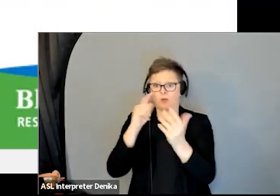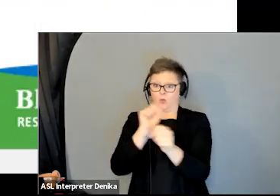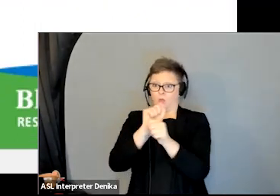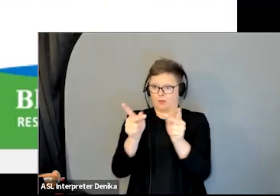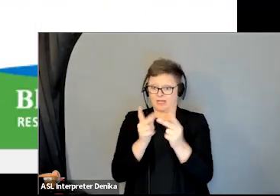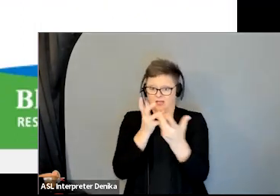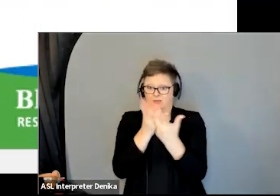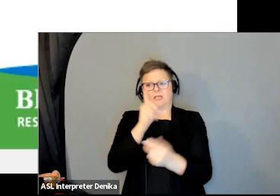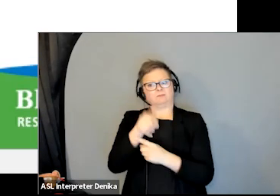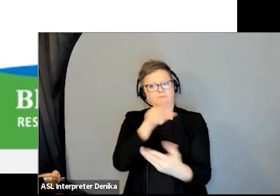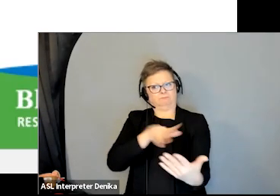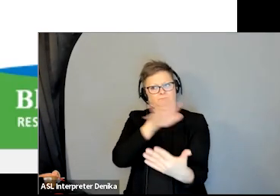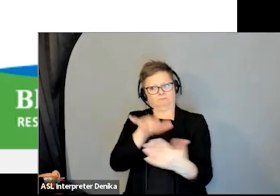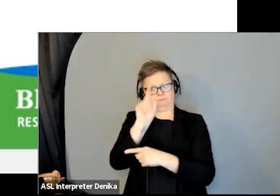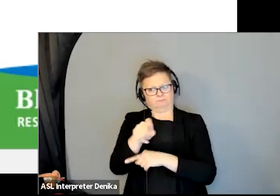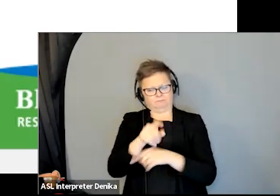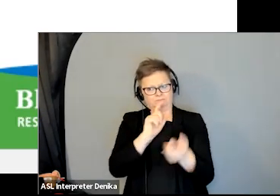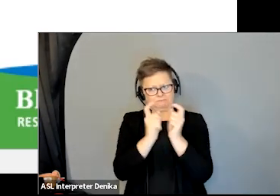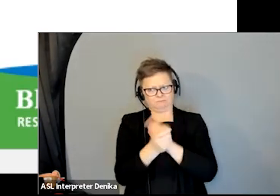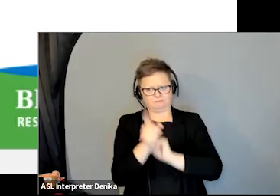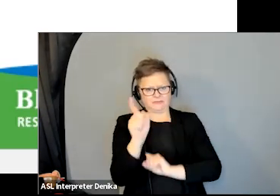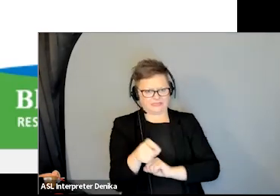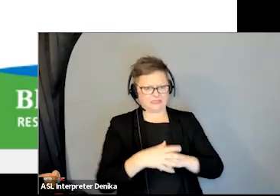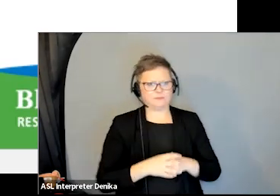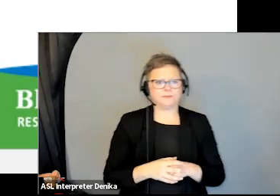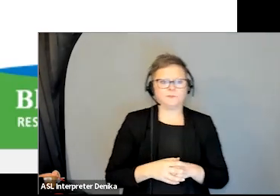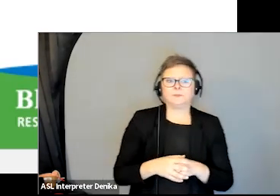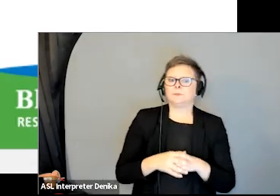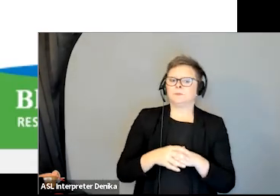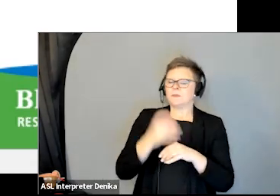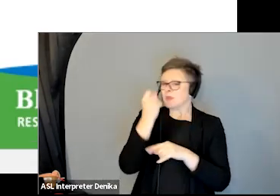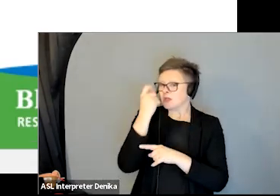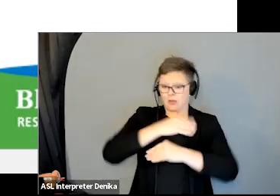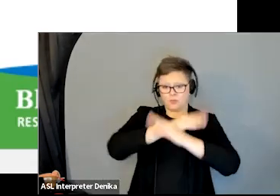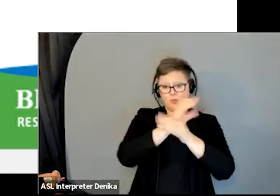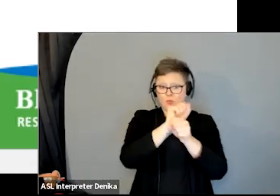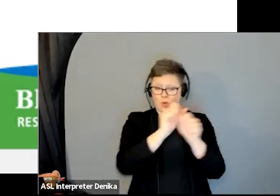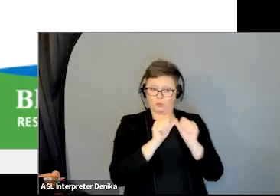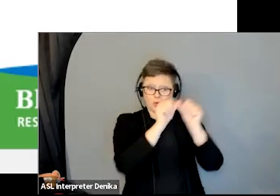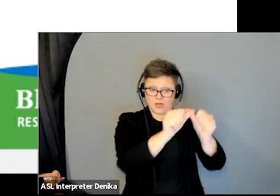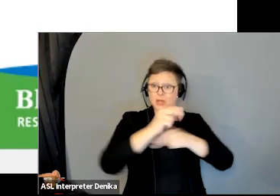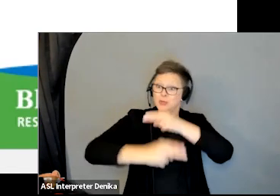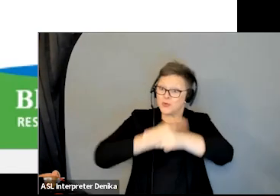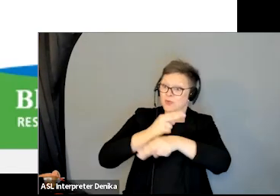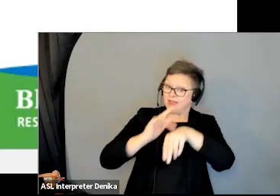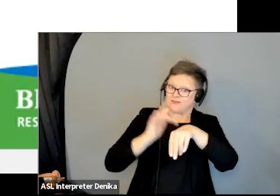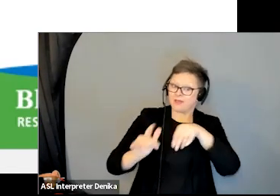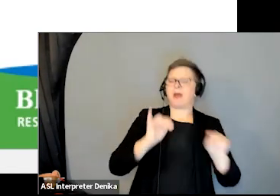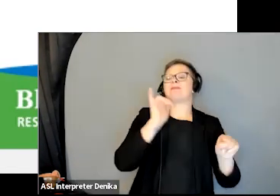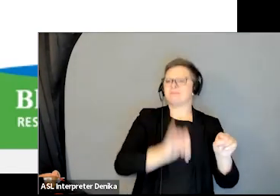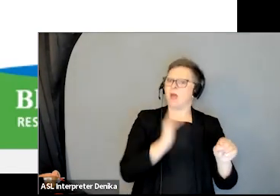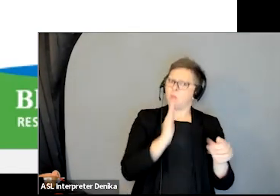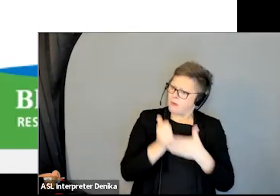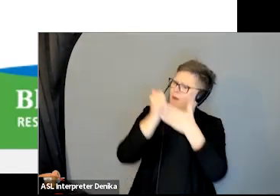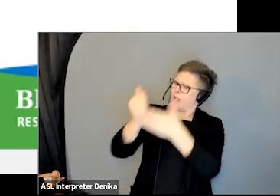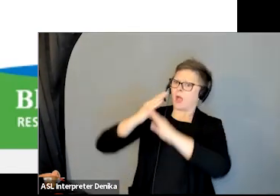accommodations. Several papers argued that legislation making remote work permanently and universally available would reduce or eliminate the